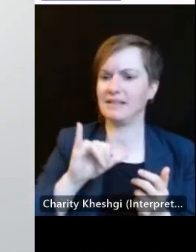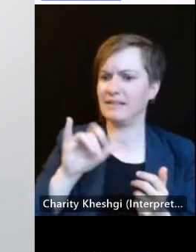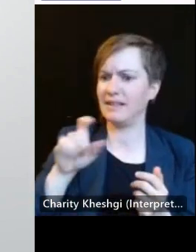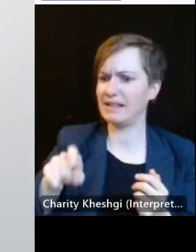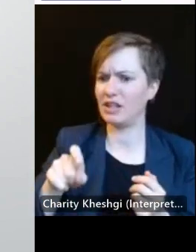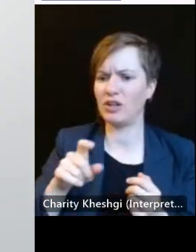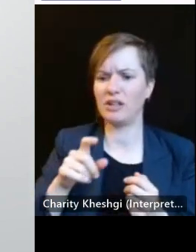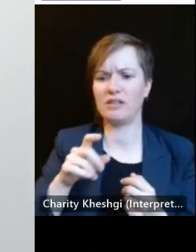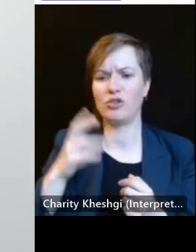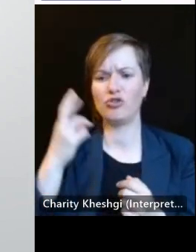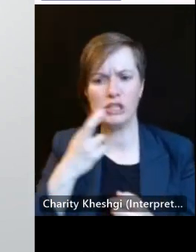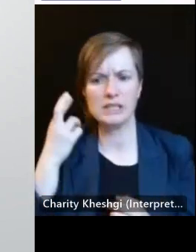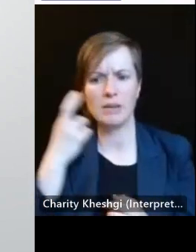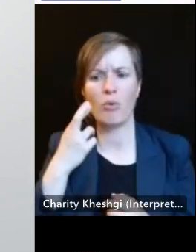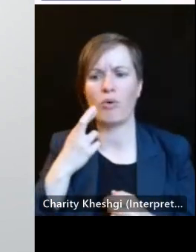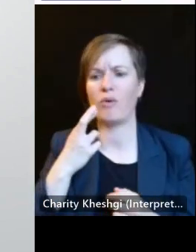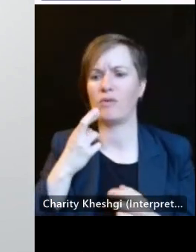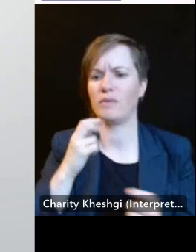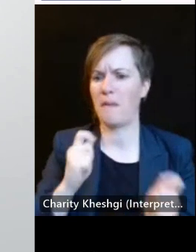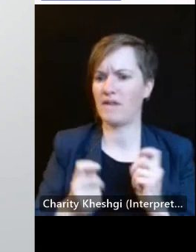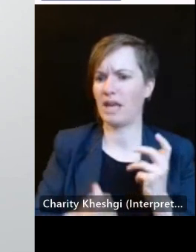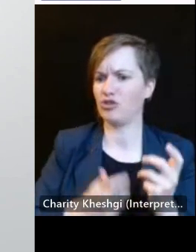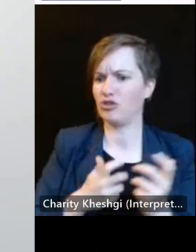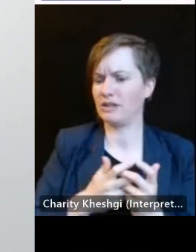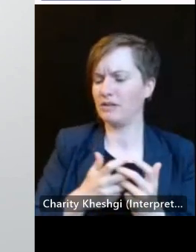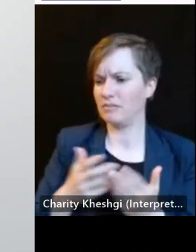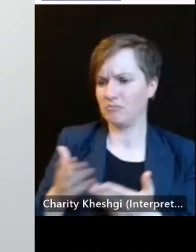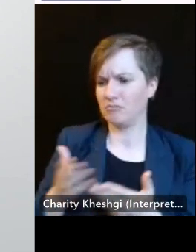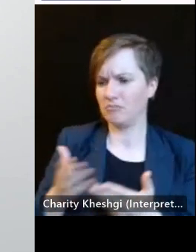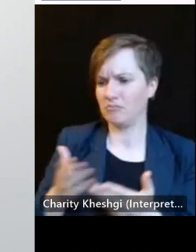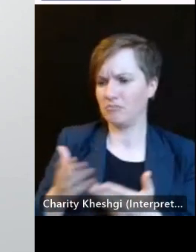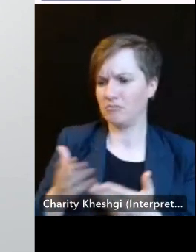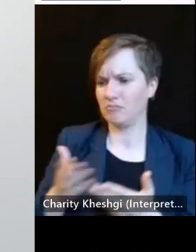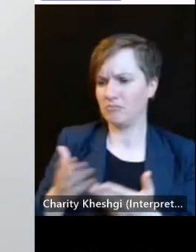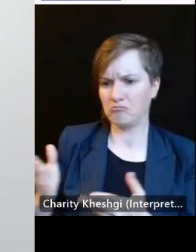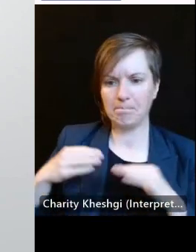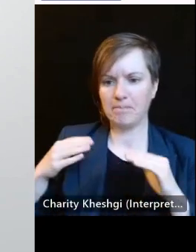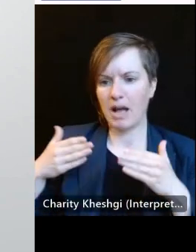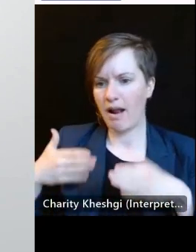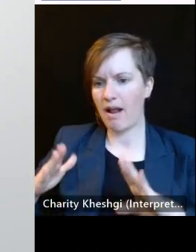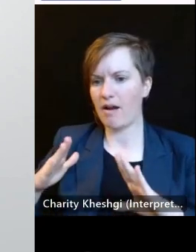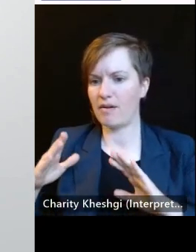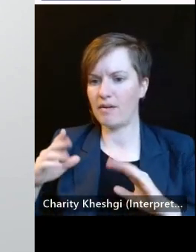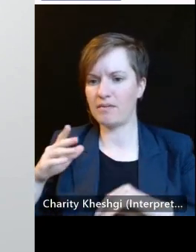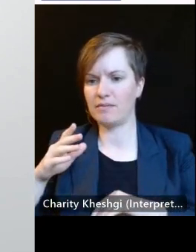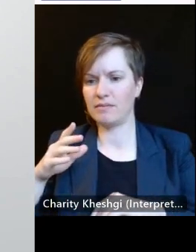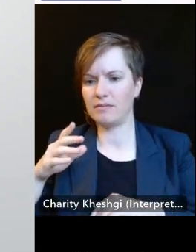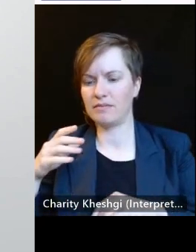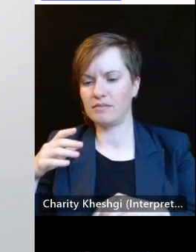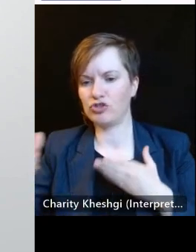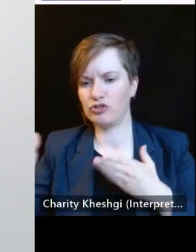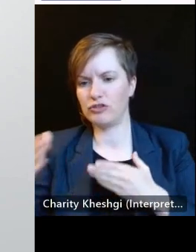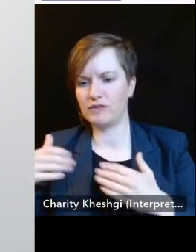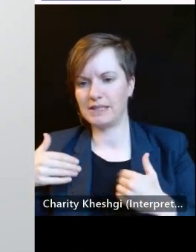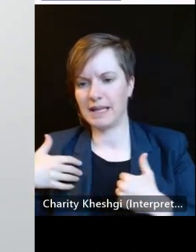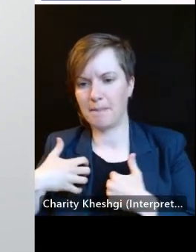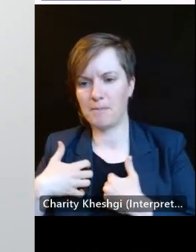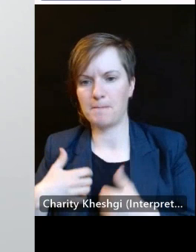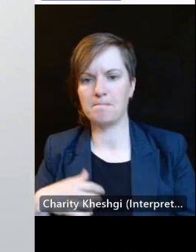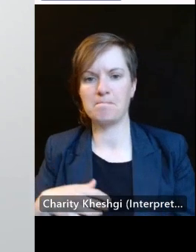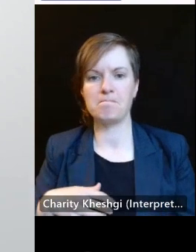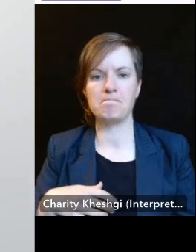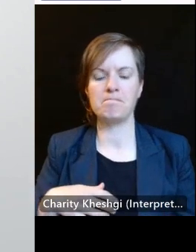be surprised how many individuals, how many businesses, how many housing providers don't realize that